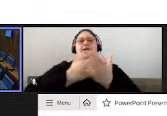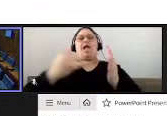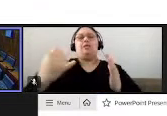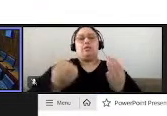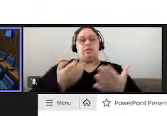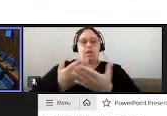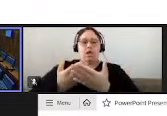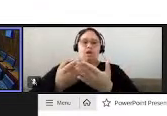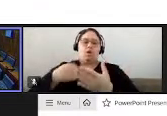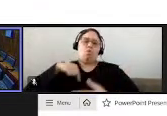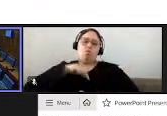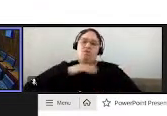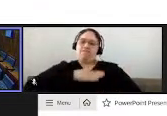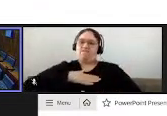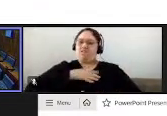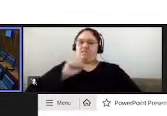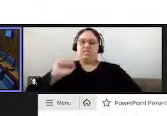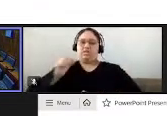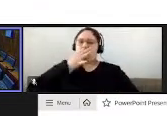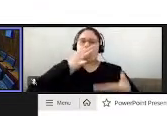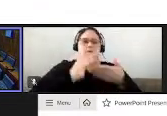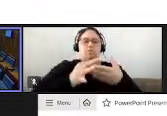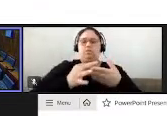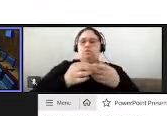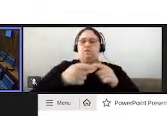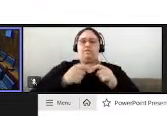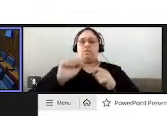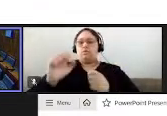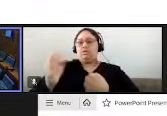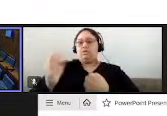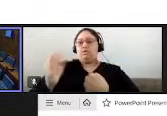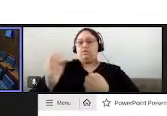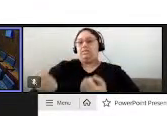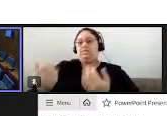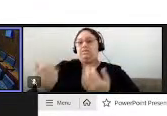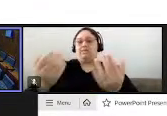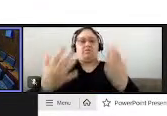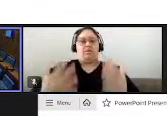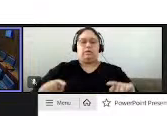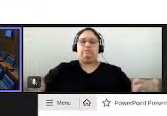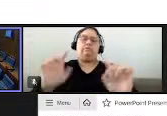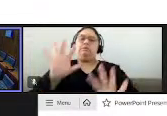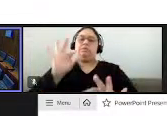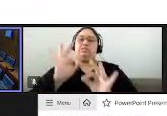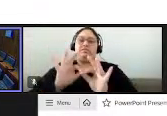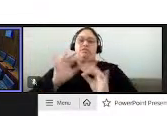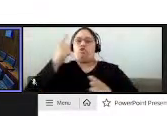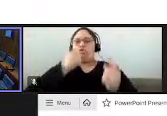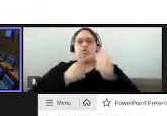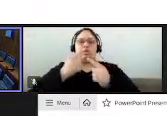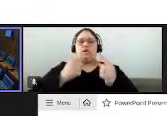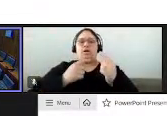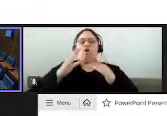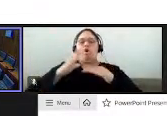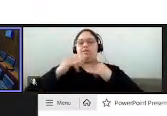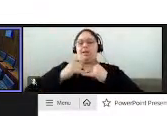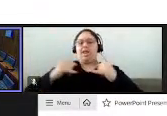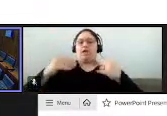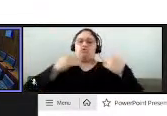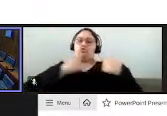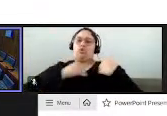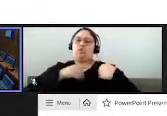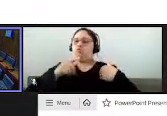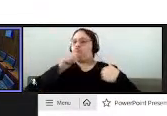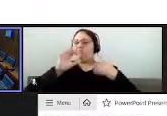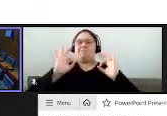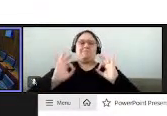because we felt that the proposals by the service providers, particularly considering cybersecurity, were not